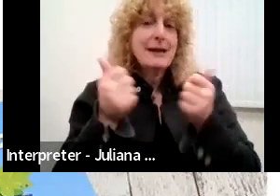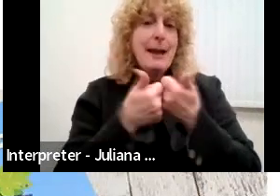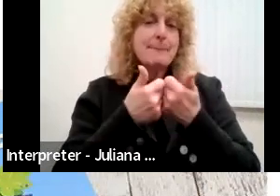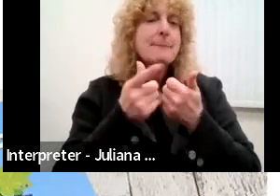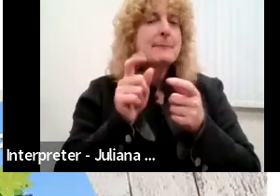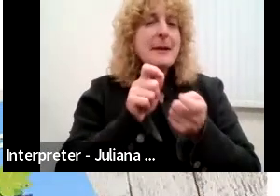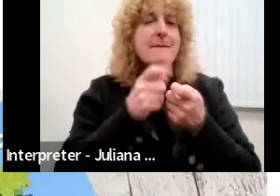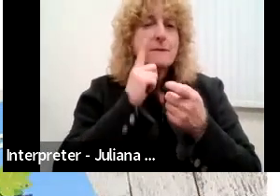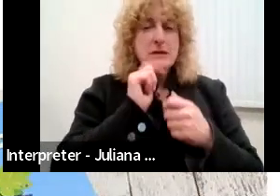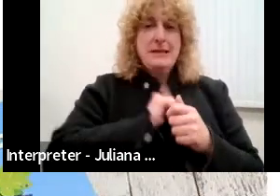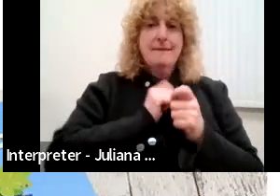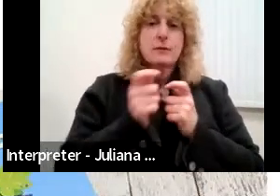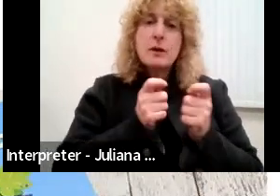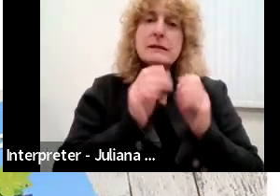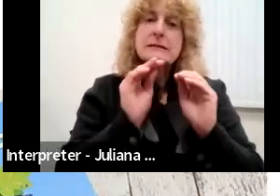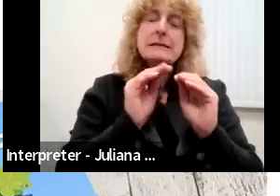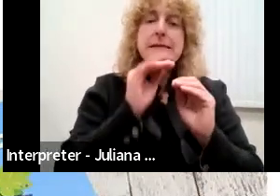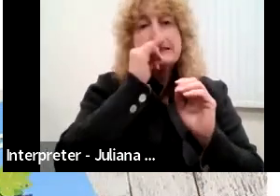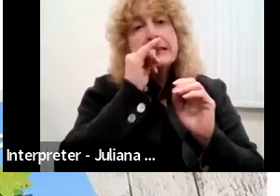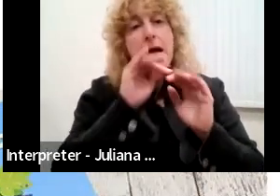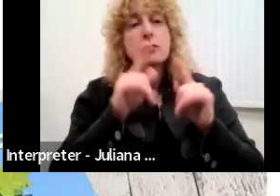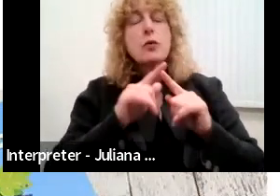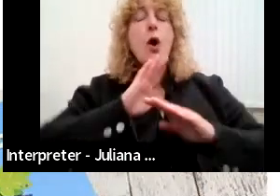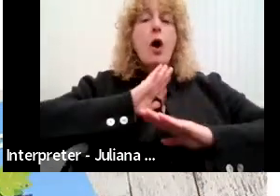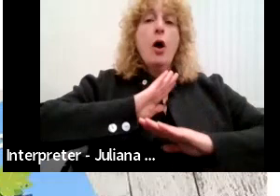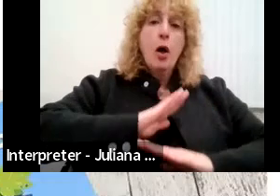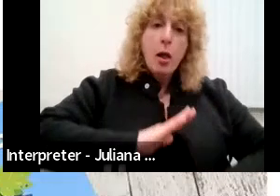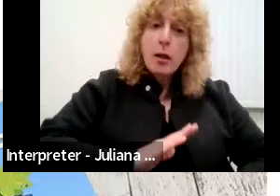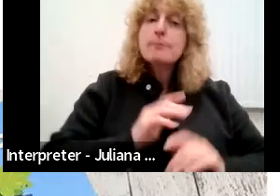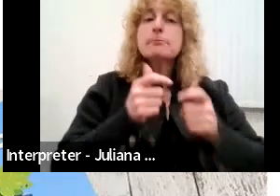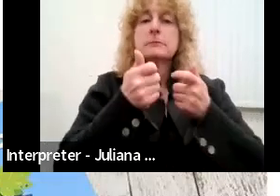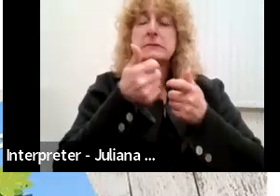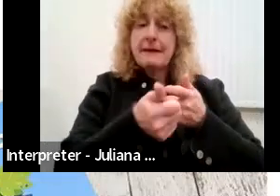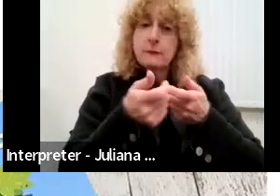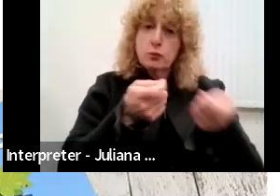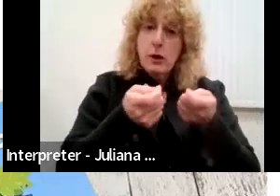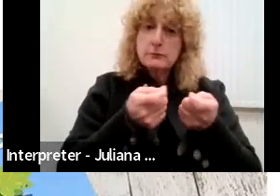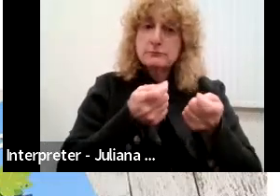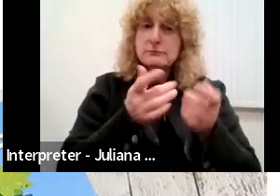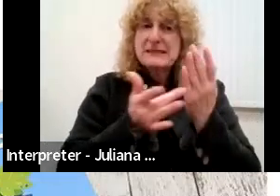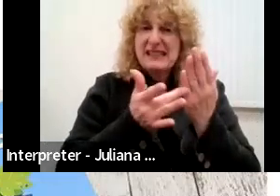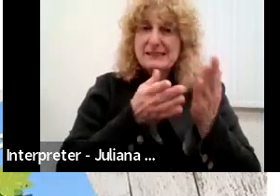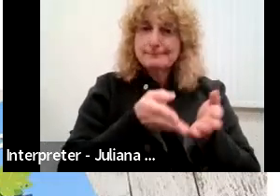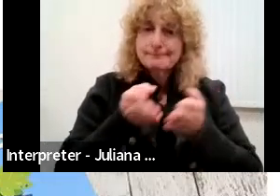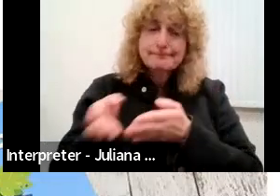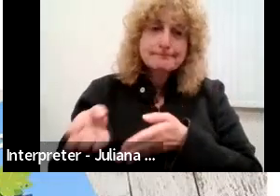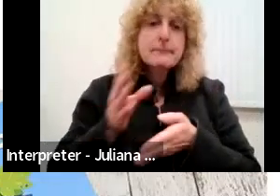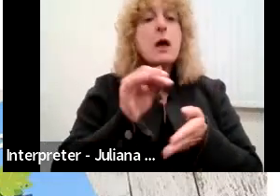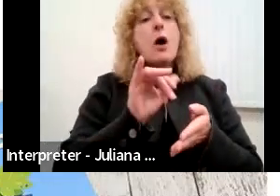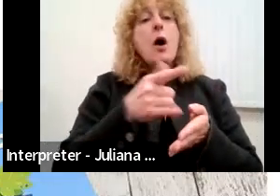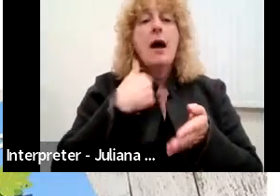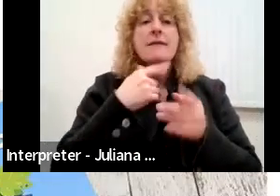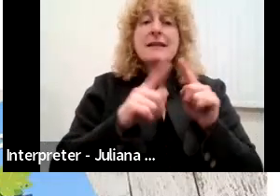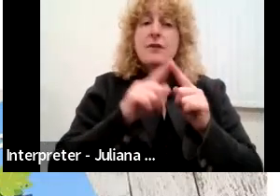and it teaches kids calming and self-regulation techniques. And there's also different apps that are available for journaling. So